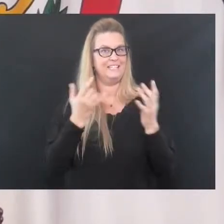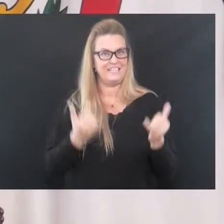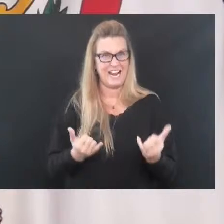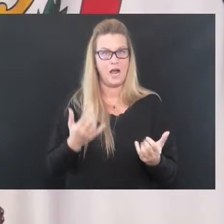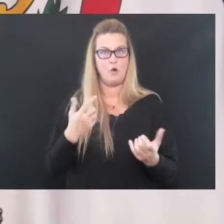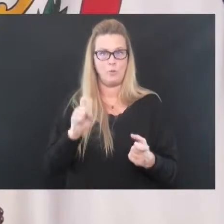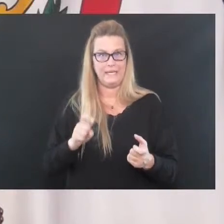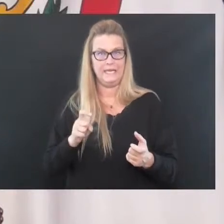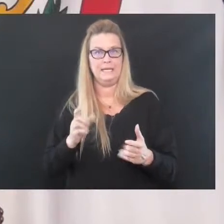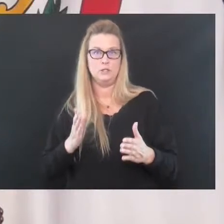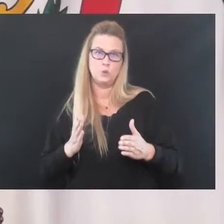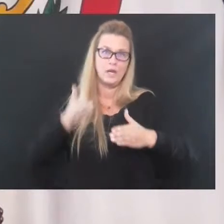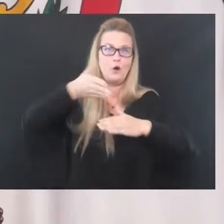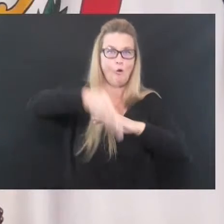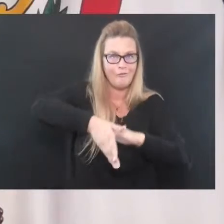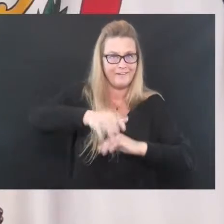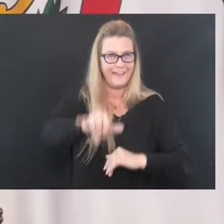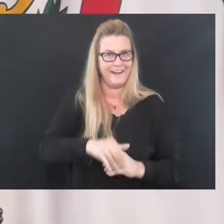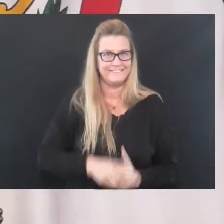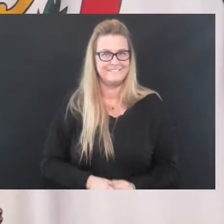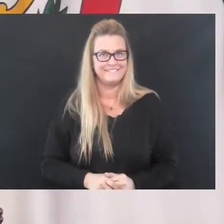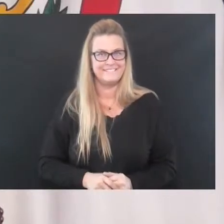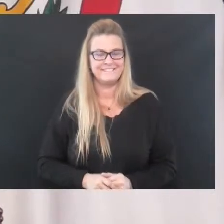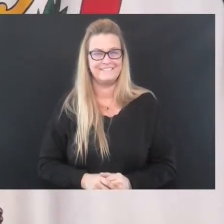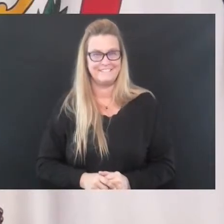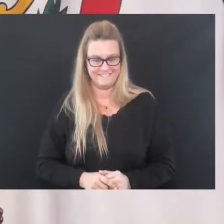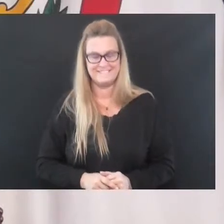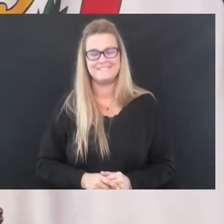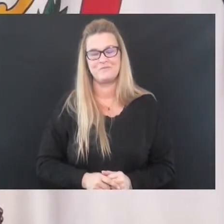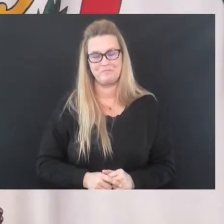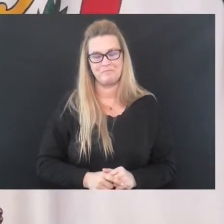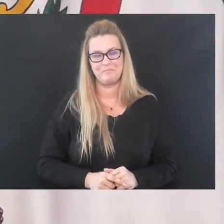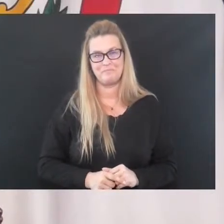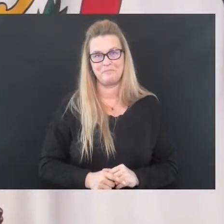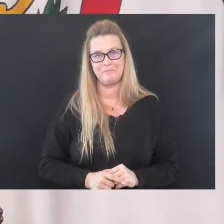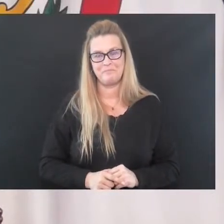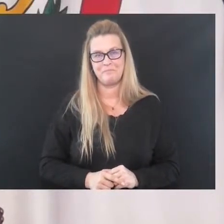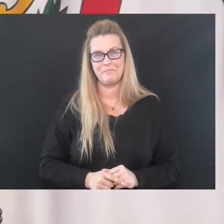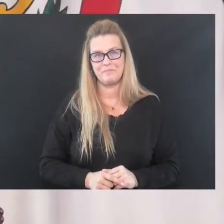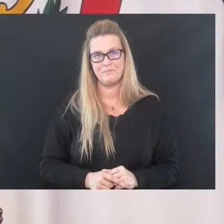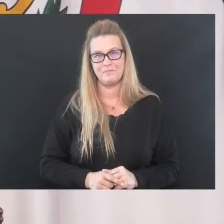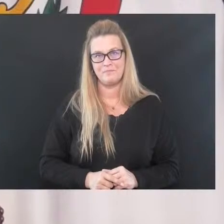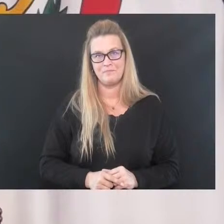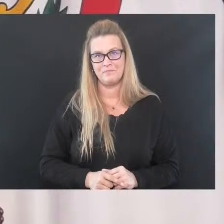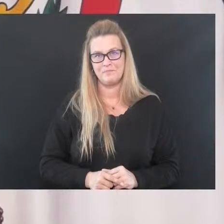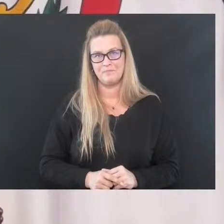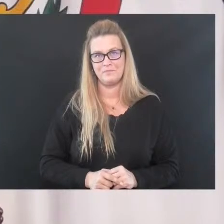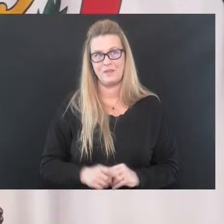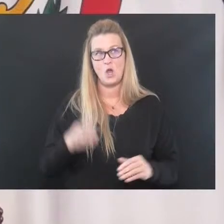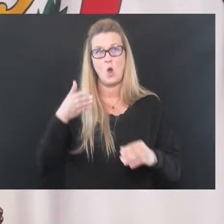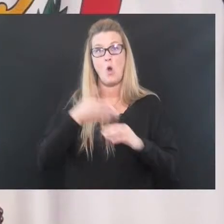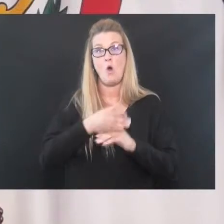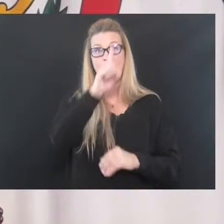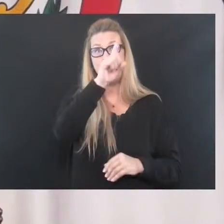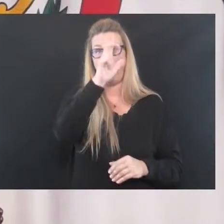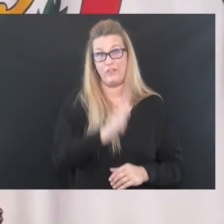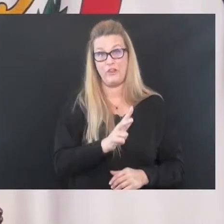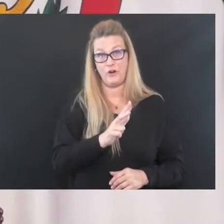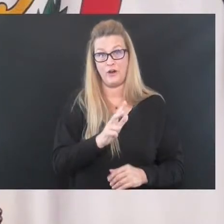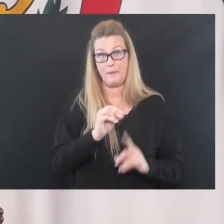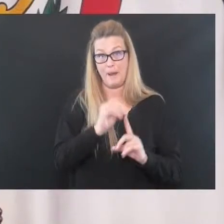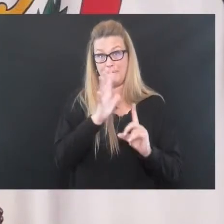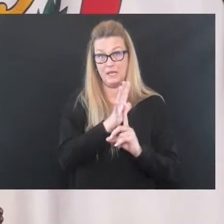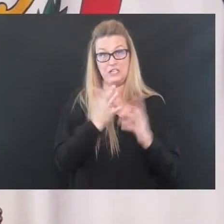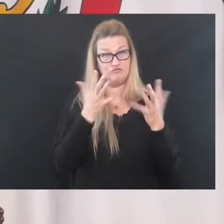cross the wall. Now it's time to cross the wall. We have over a third of our population has been